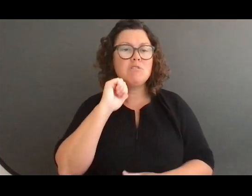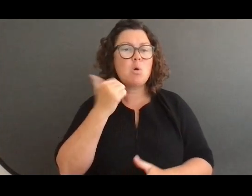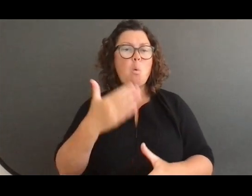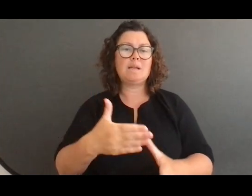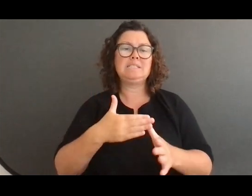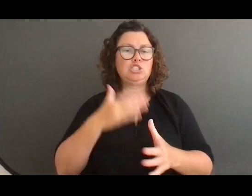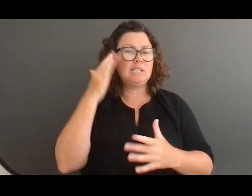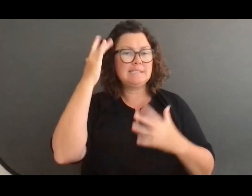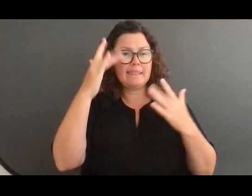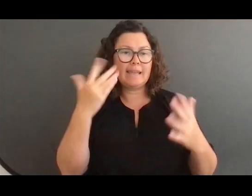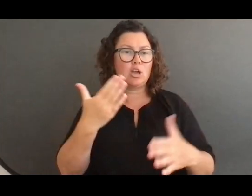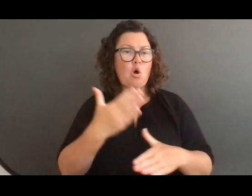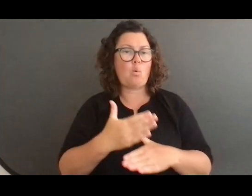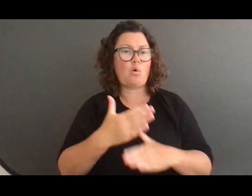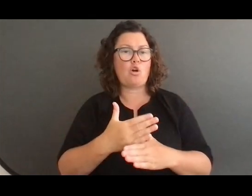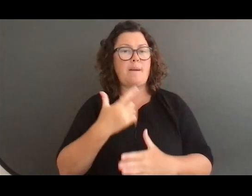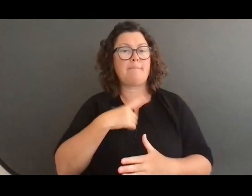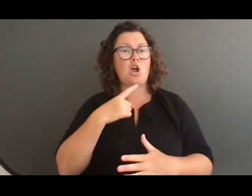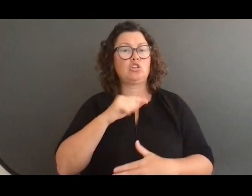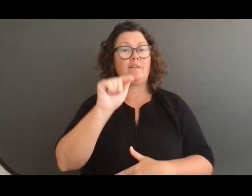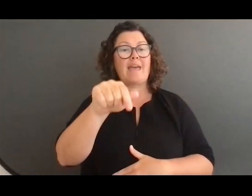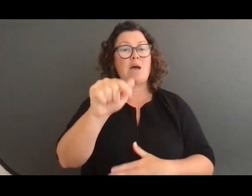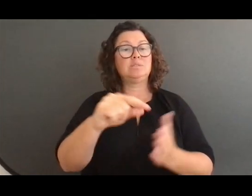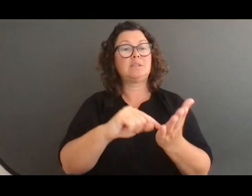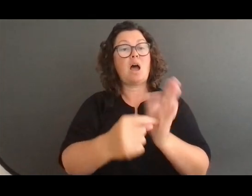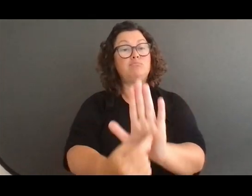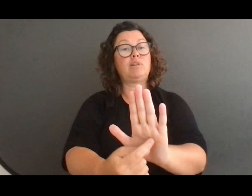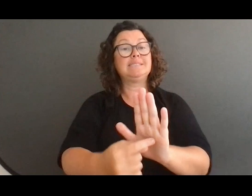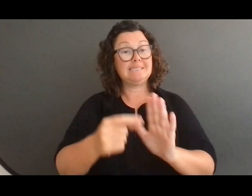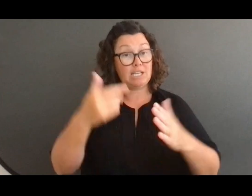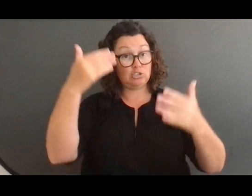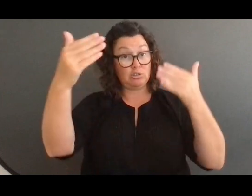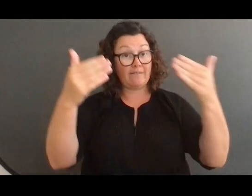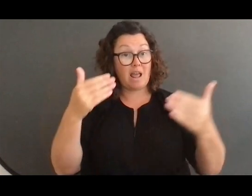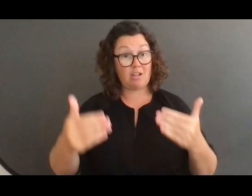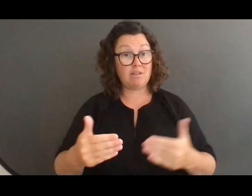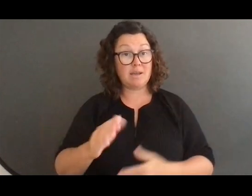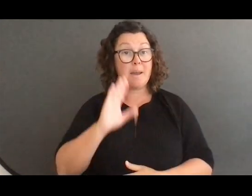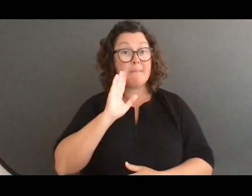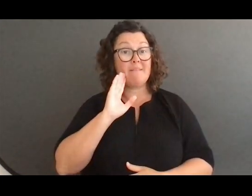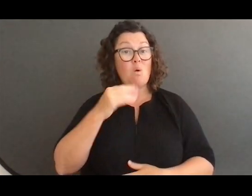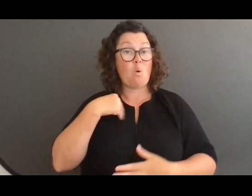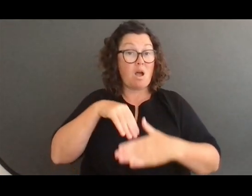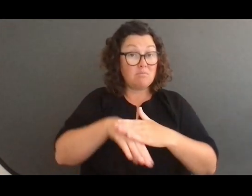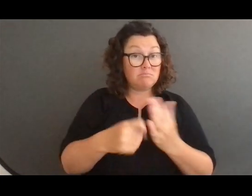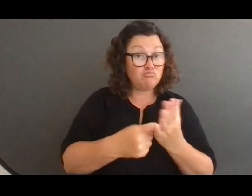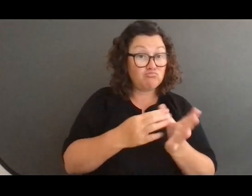outside presentation of the gallery. Before I engaged with RAMP, I thought the gallery was primarily there to exhibit student and staff work. So